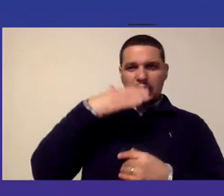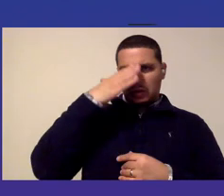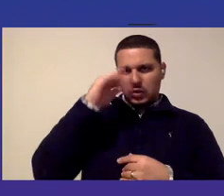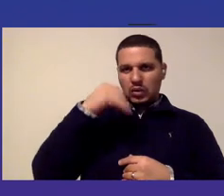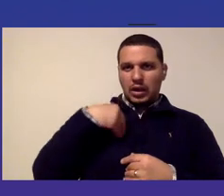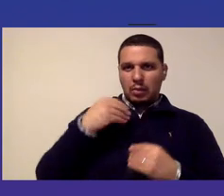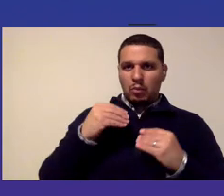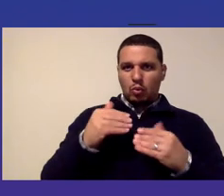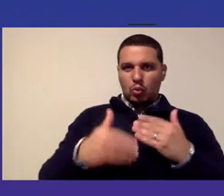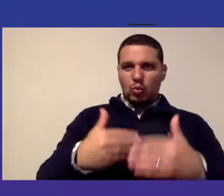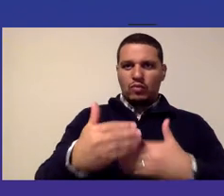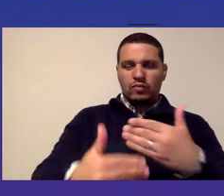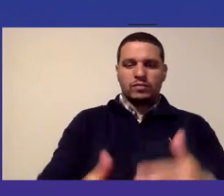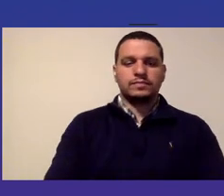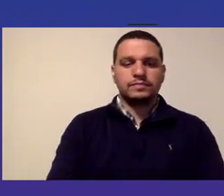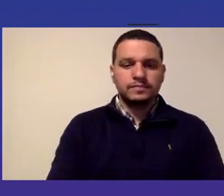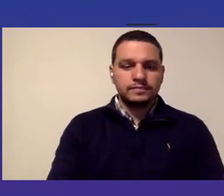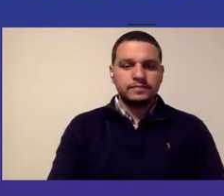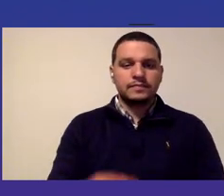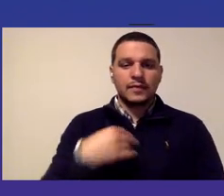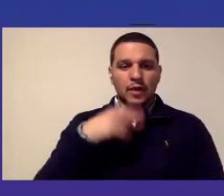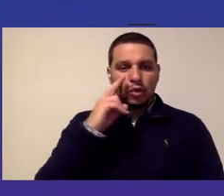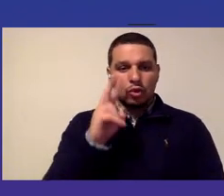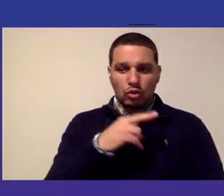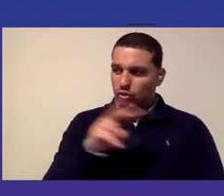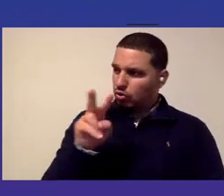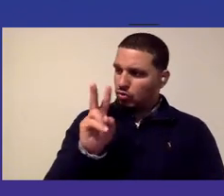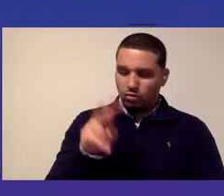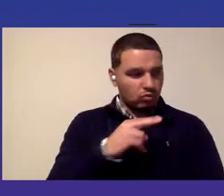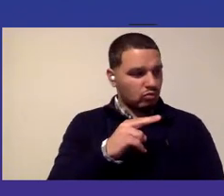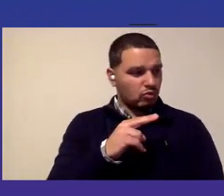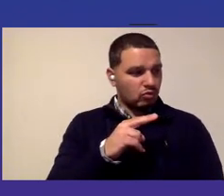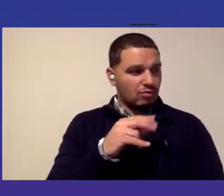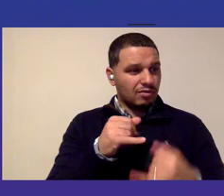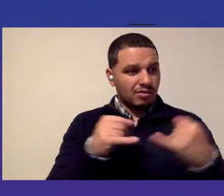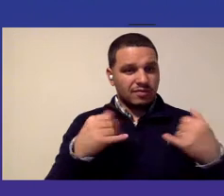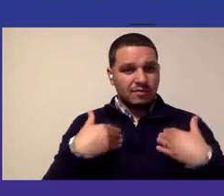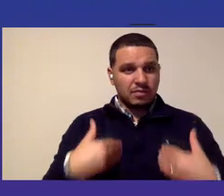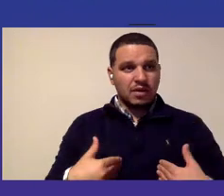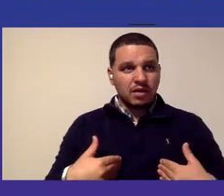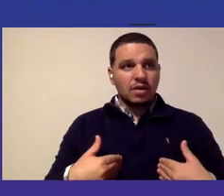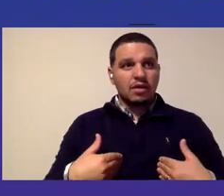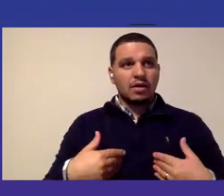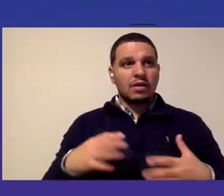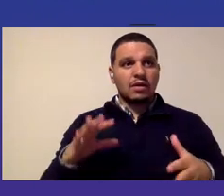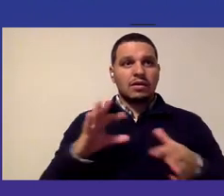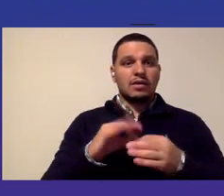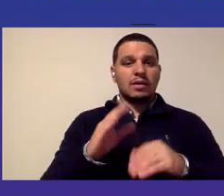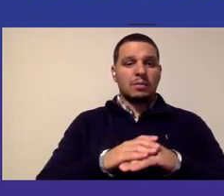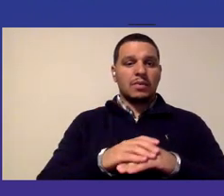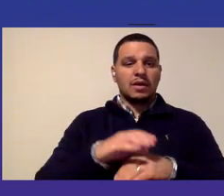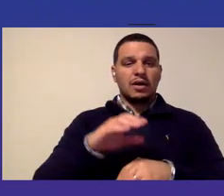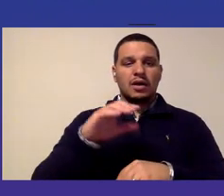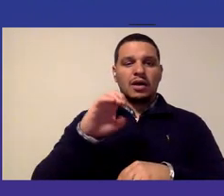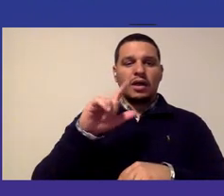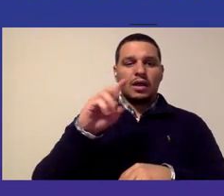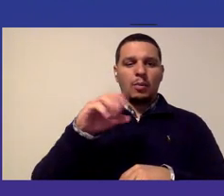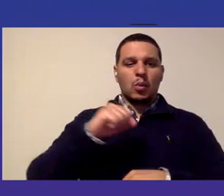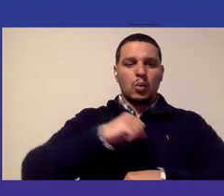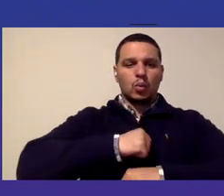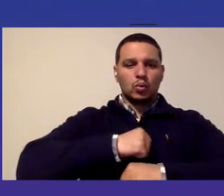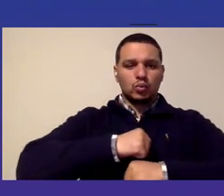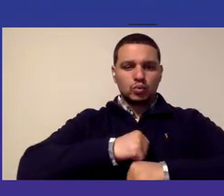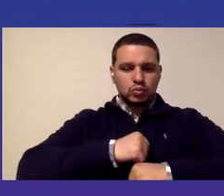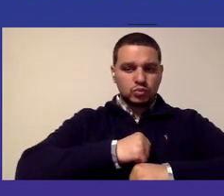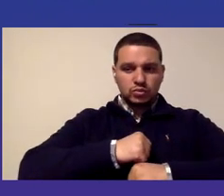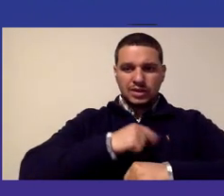forward. I glance to my right and left at the line of bodies connected by the crooks of our elbows. I have never